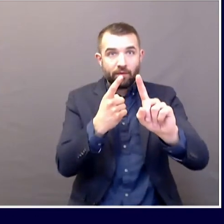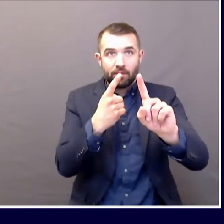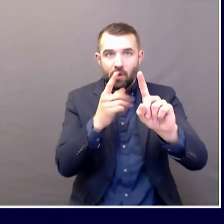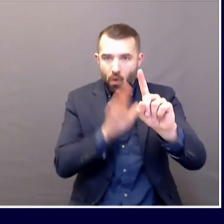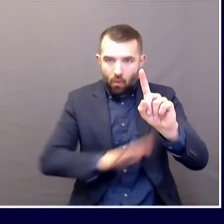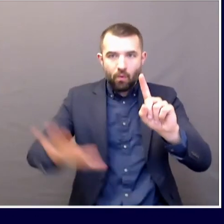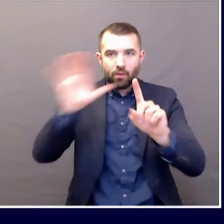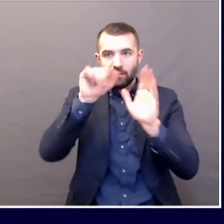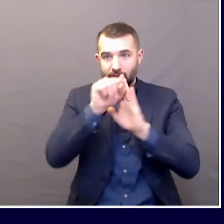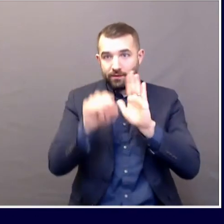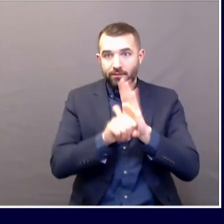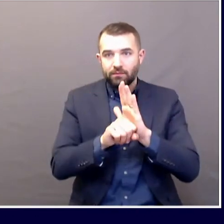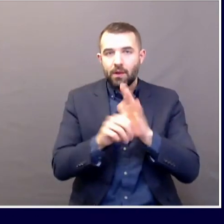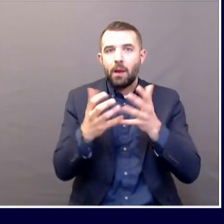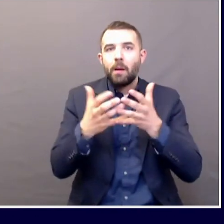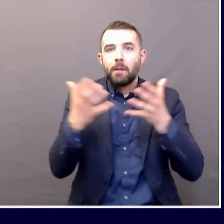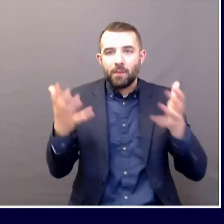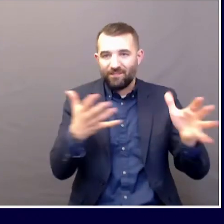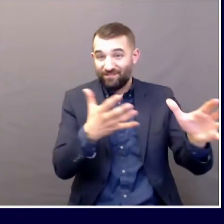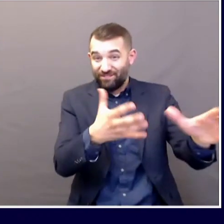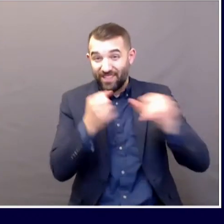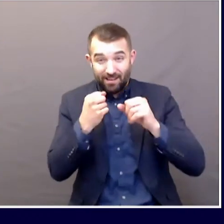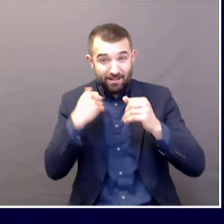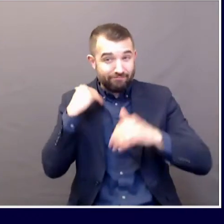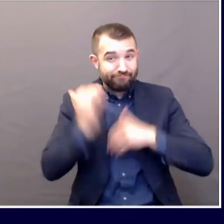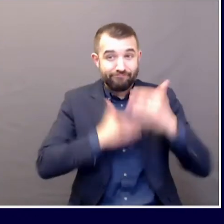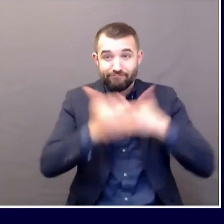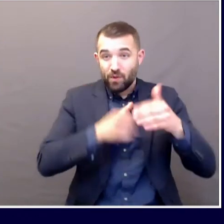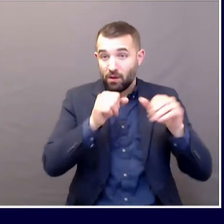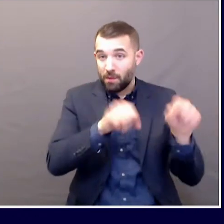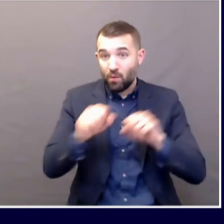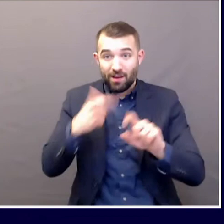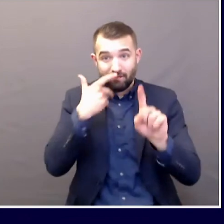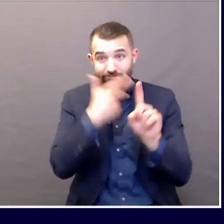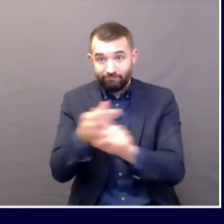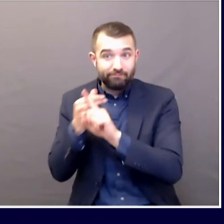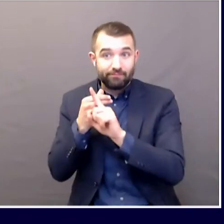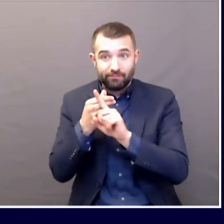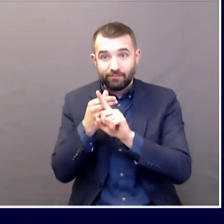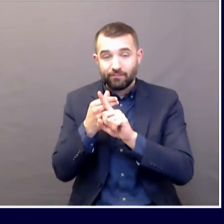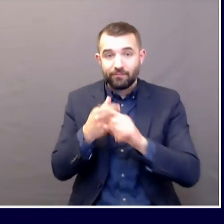into arms as quickly as possible. And we all share that goal uniformly.